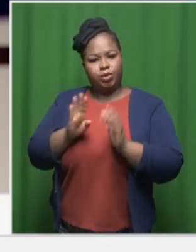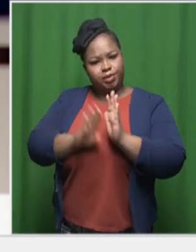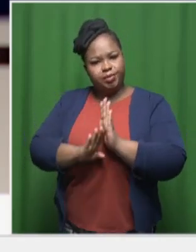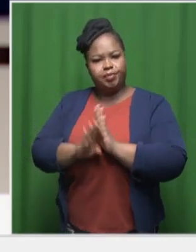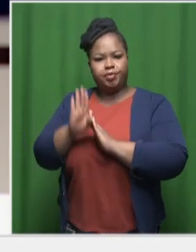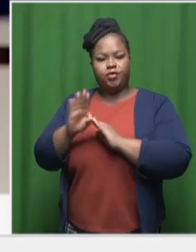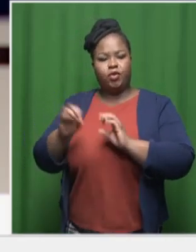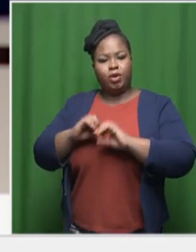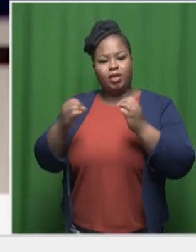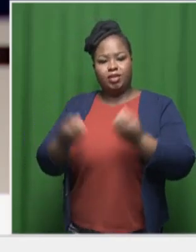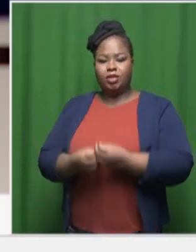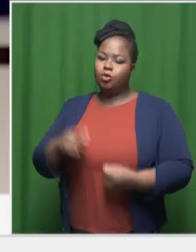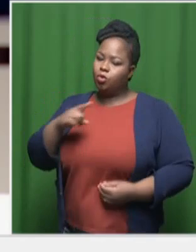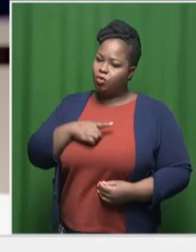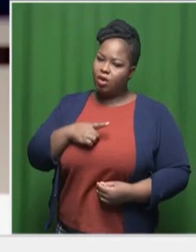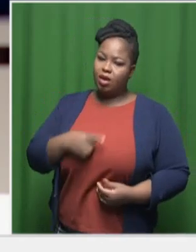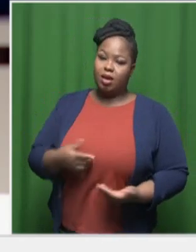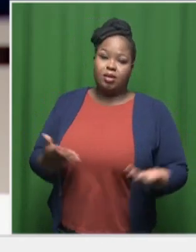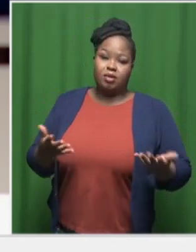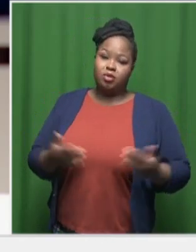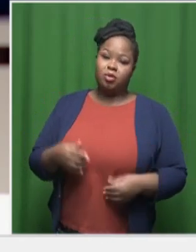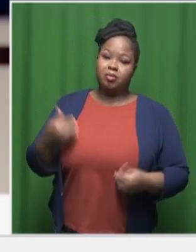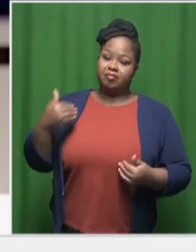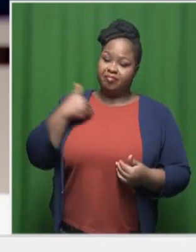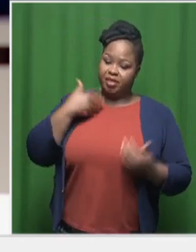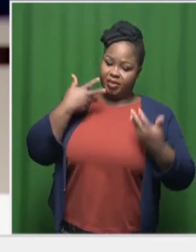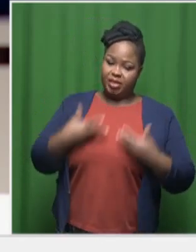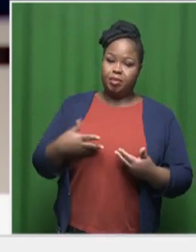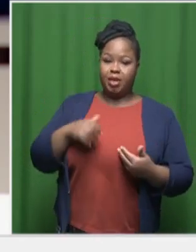day, you are the accounting authority and